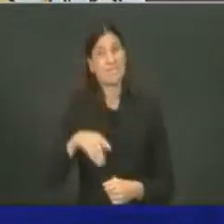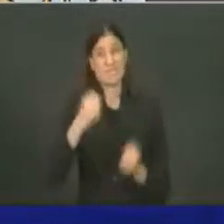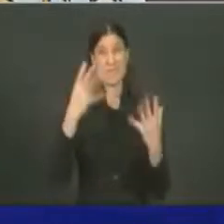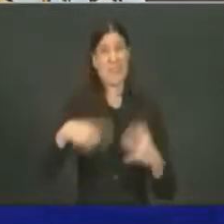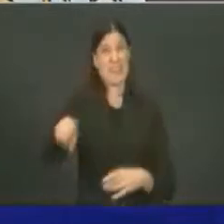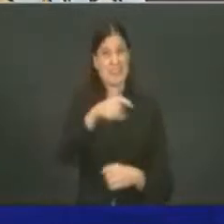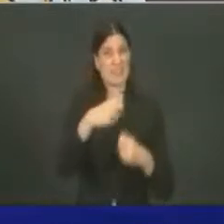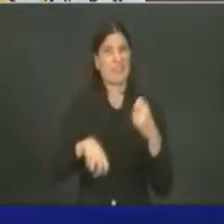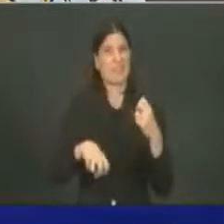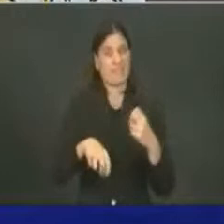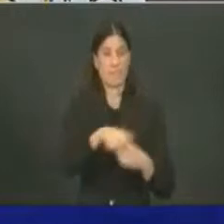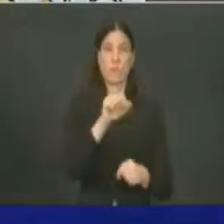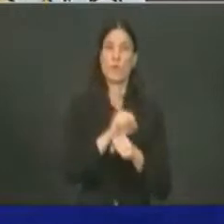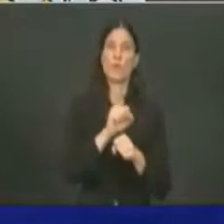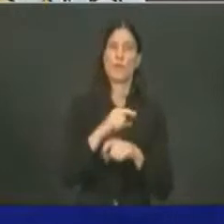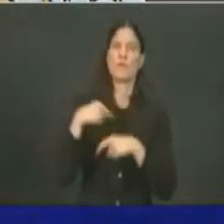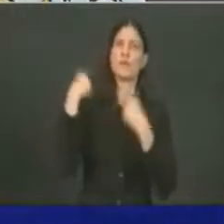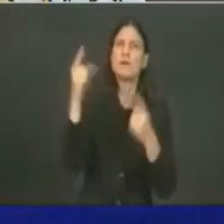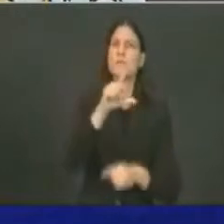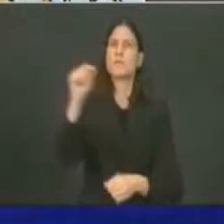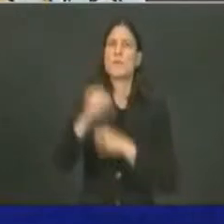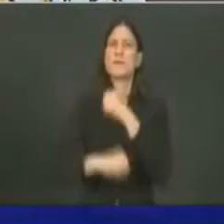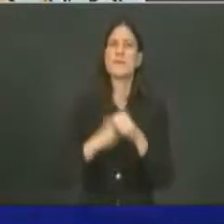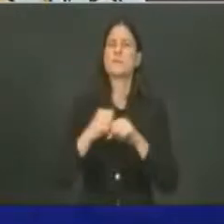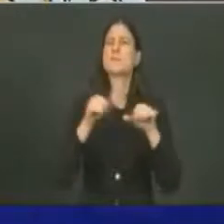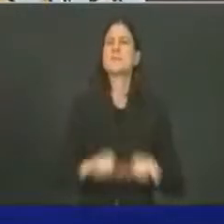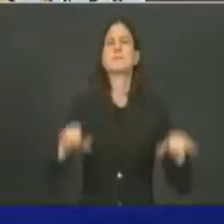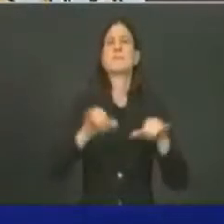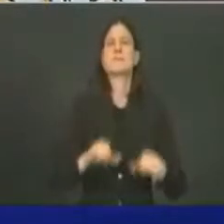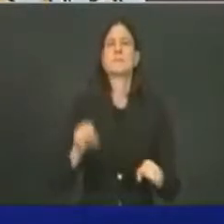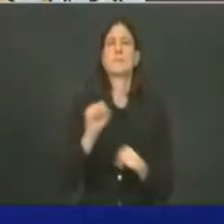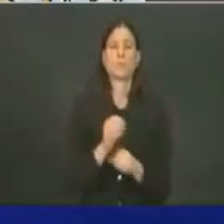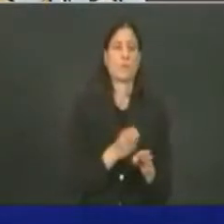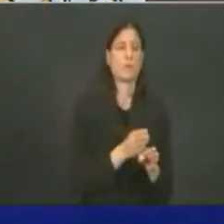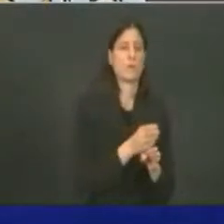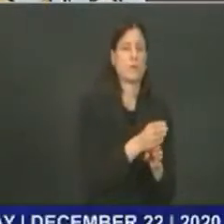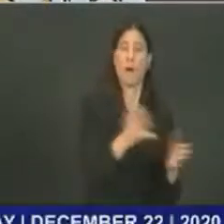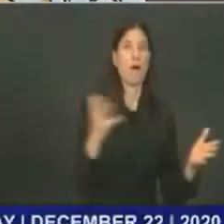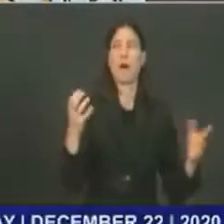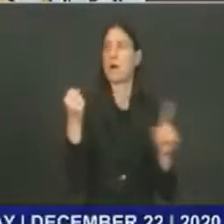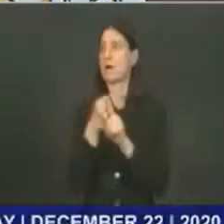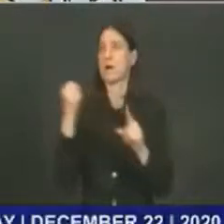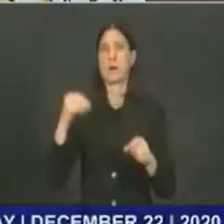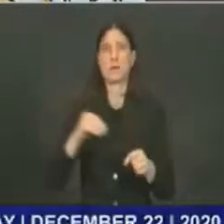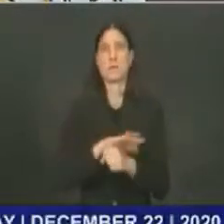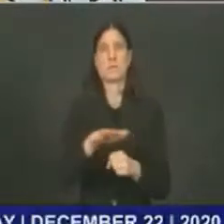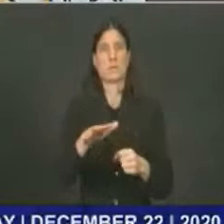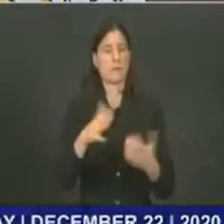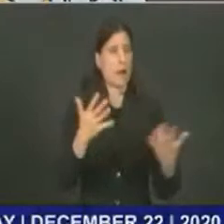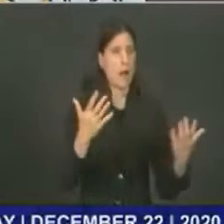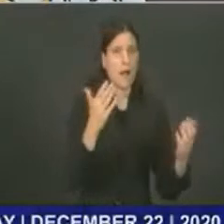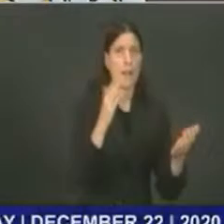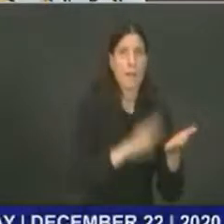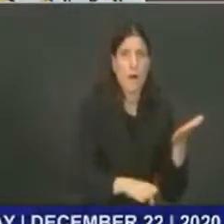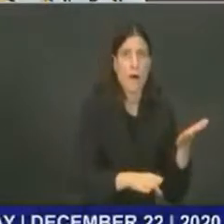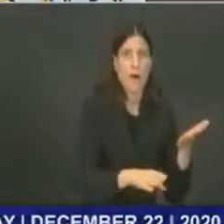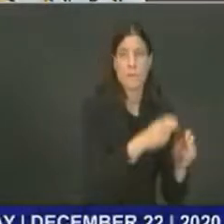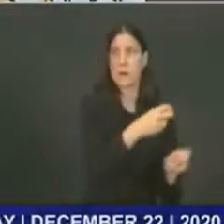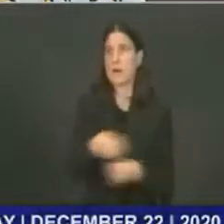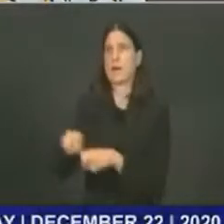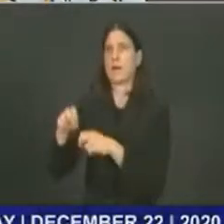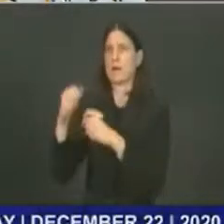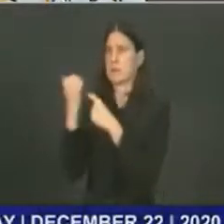And I'm super proud of my own team. Scott Jensen, who is our Director of Labor and Training, is a miracle worker in